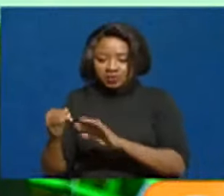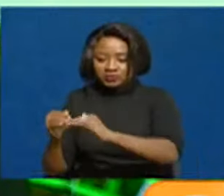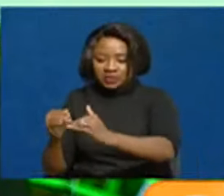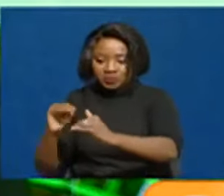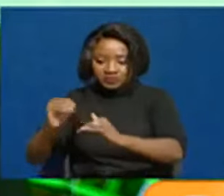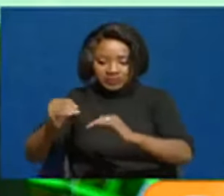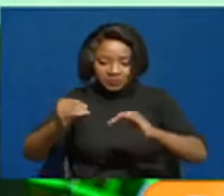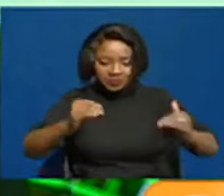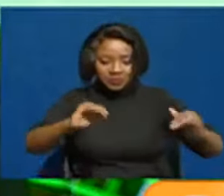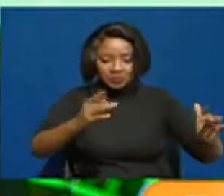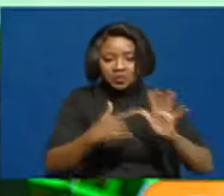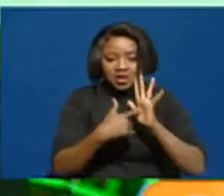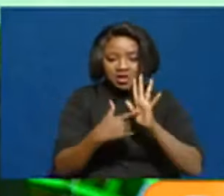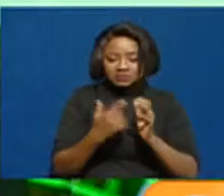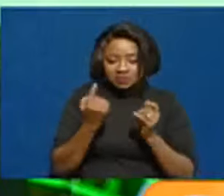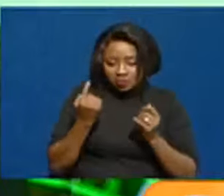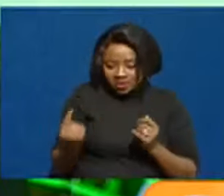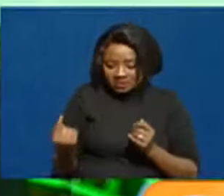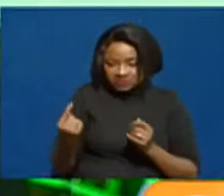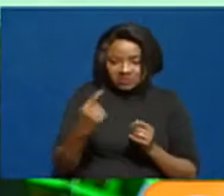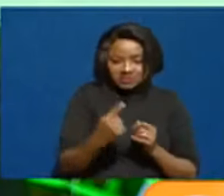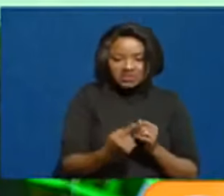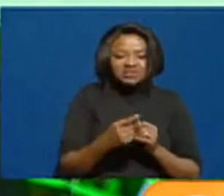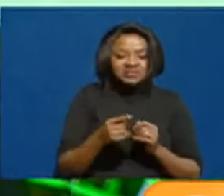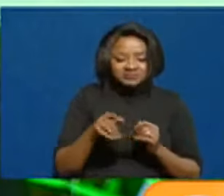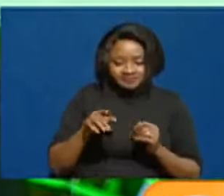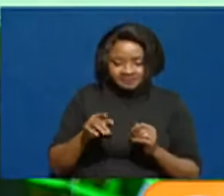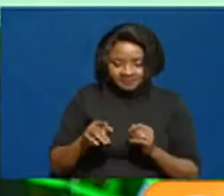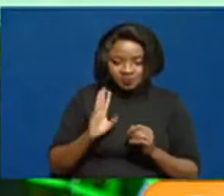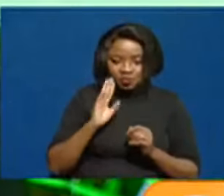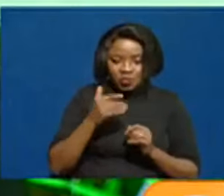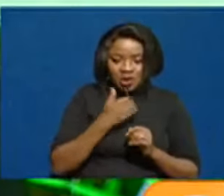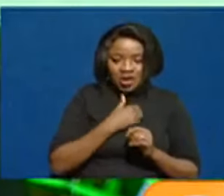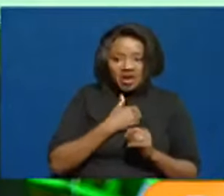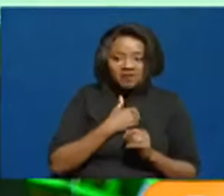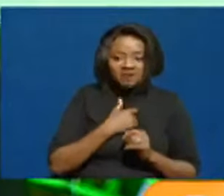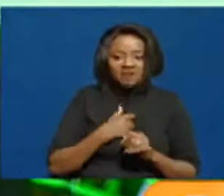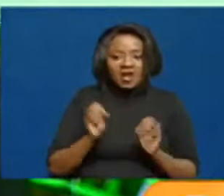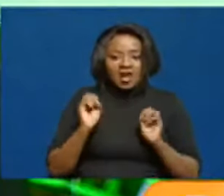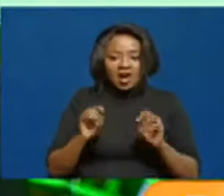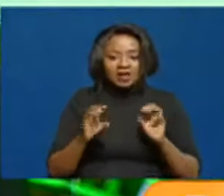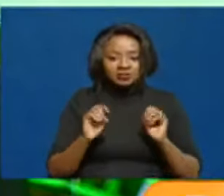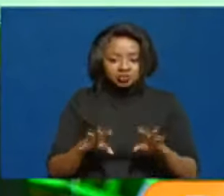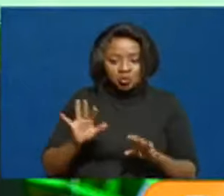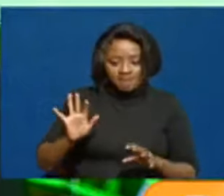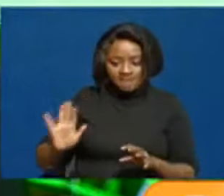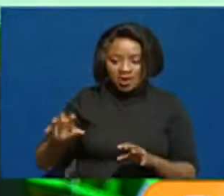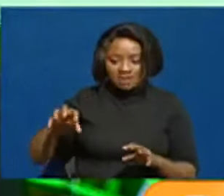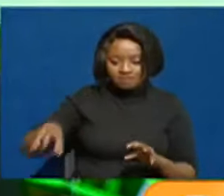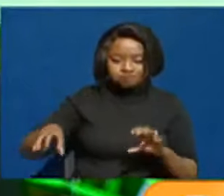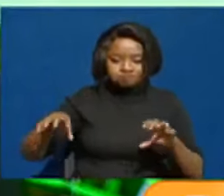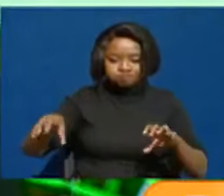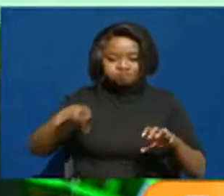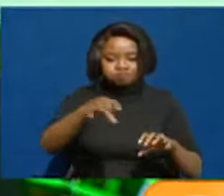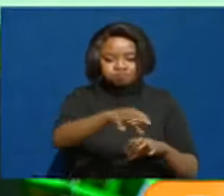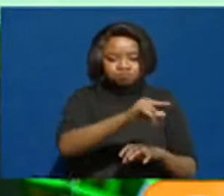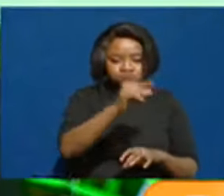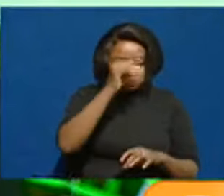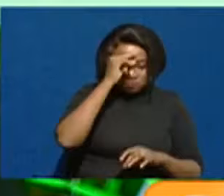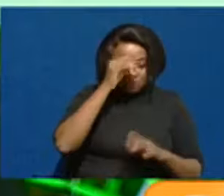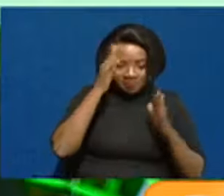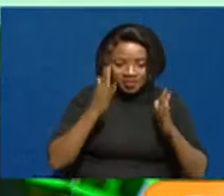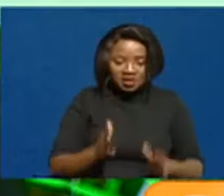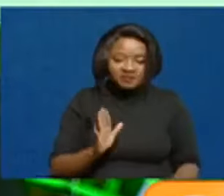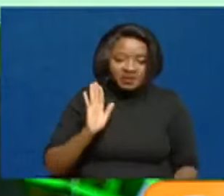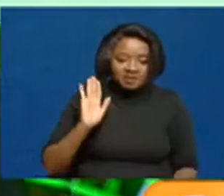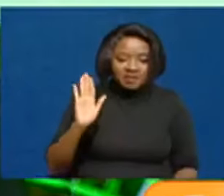each sub-county, there's going to be a city, a municipality. Mm. And His Excellency the Governor